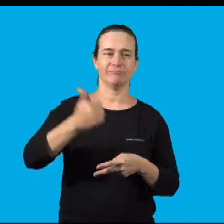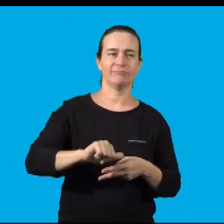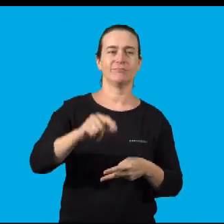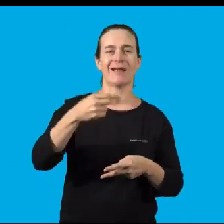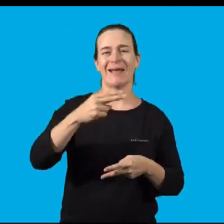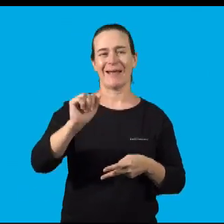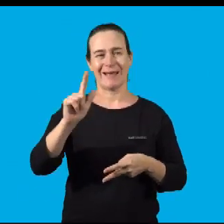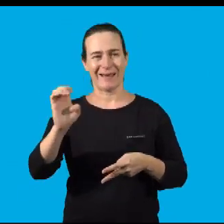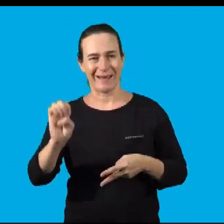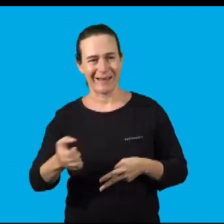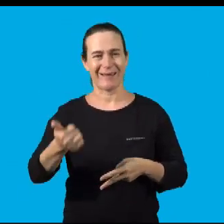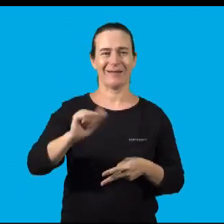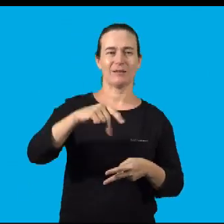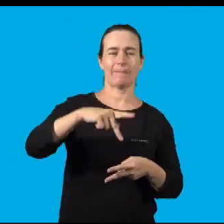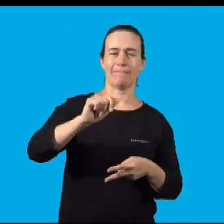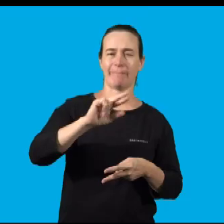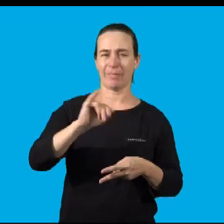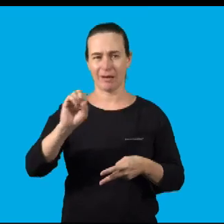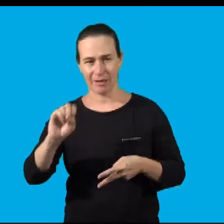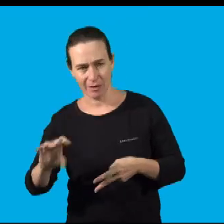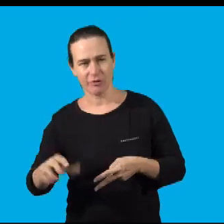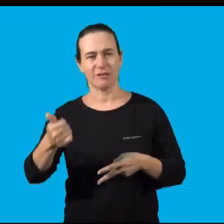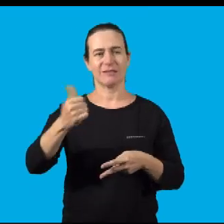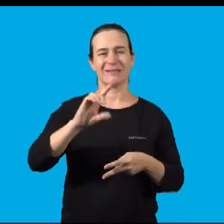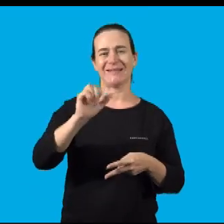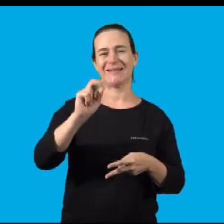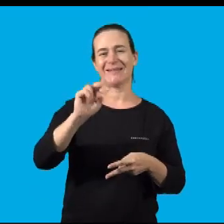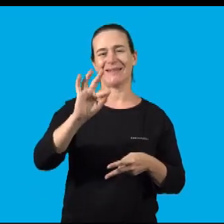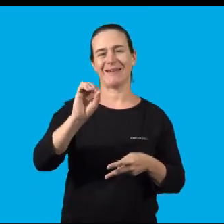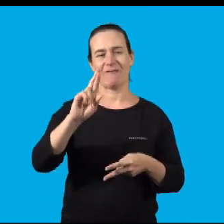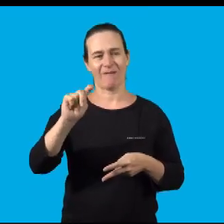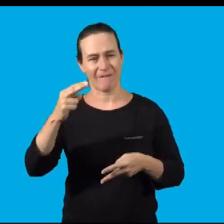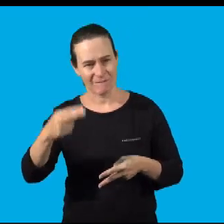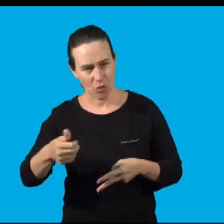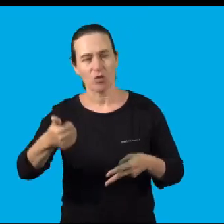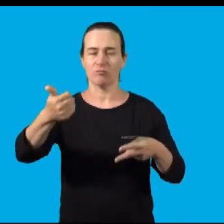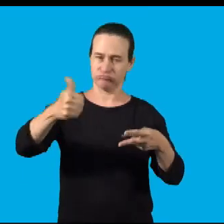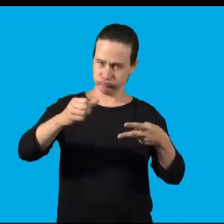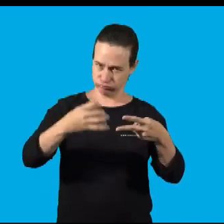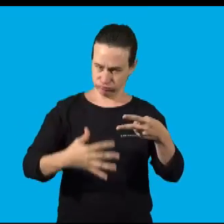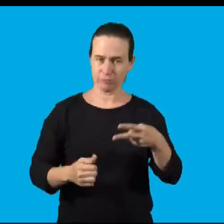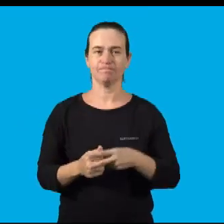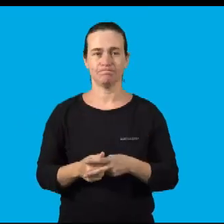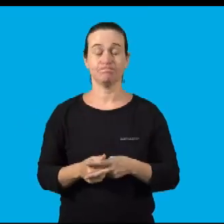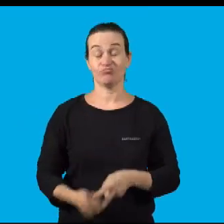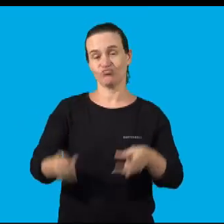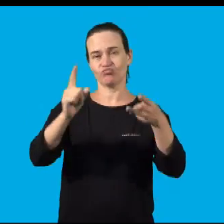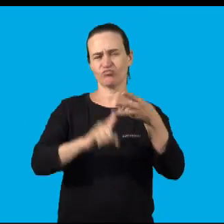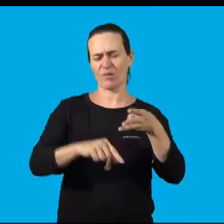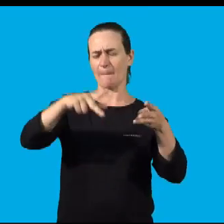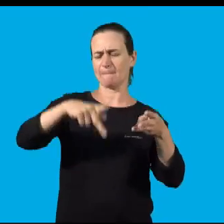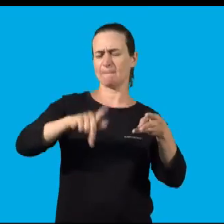Governor Hathorne, Mary, Thomas, Anne and Ruth Putnam, Betty Paris, and Tituba. The plot.